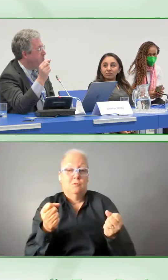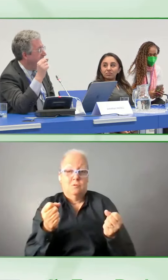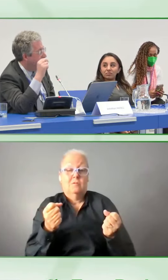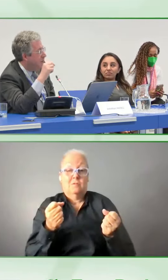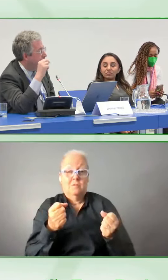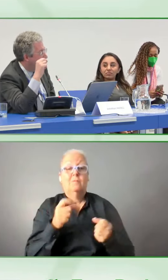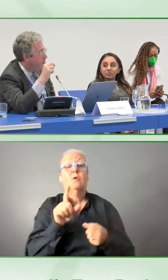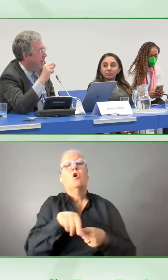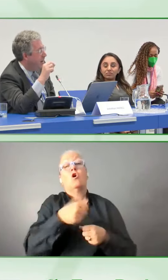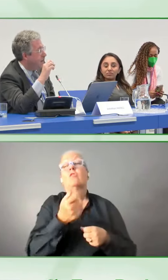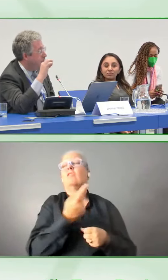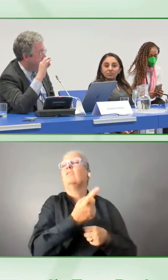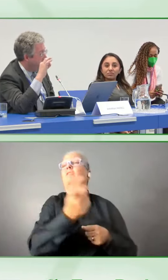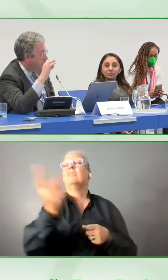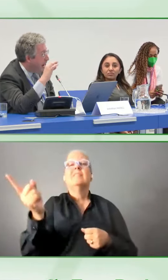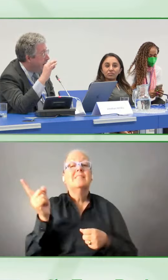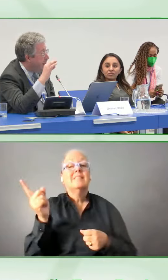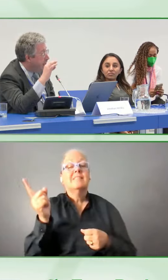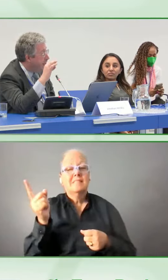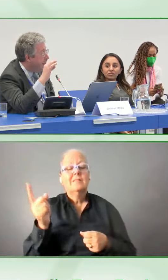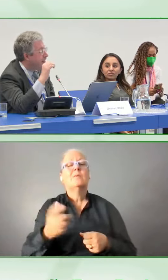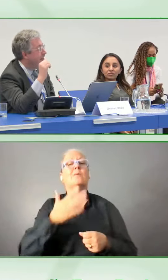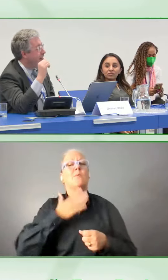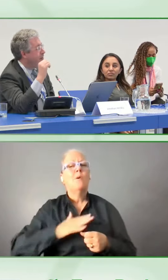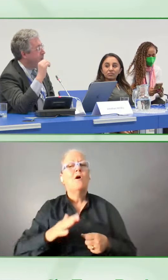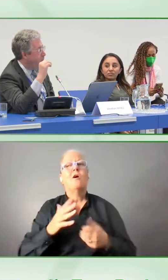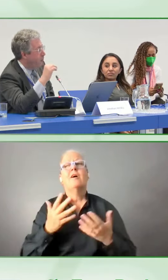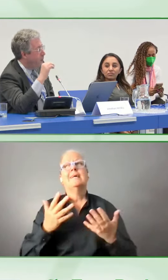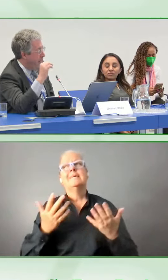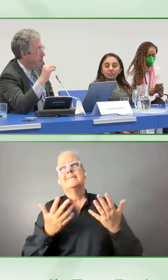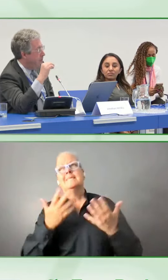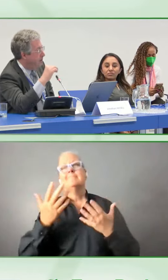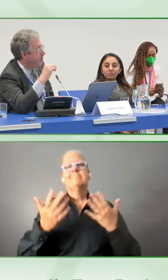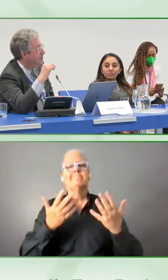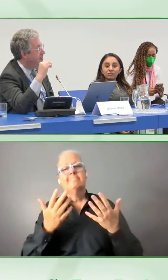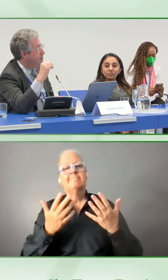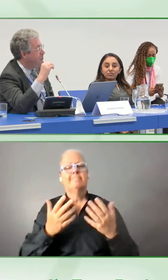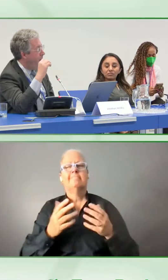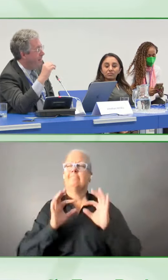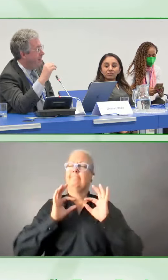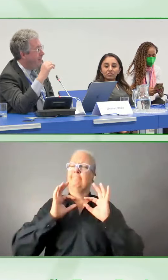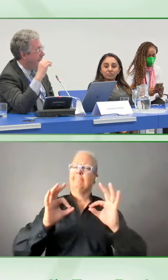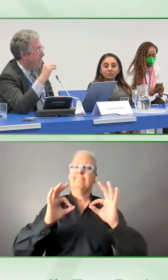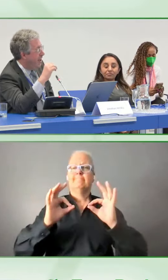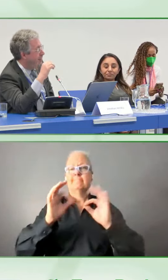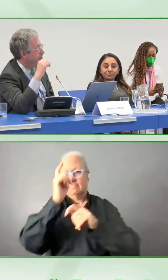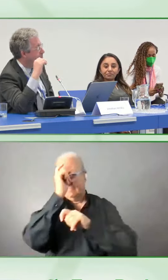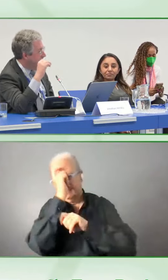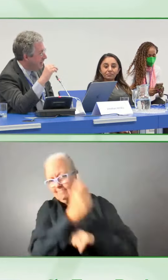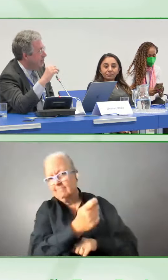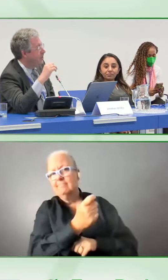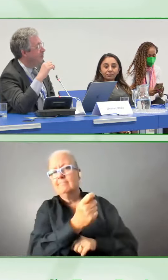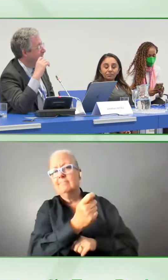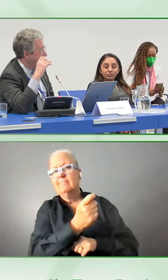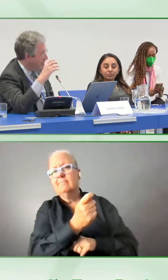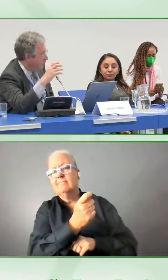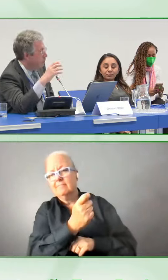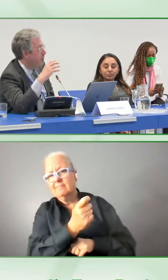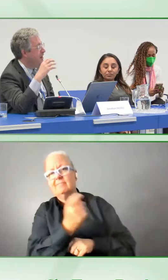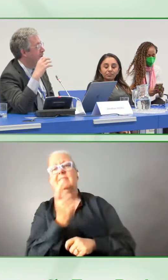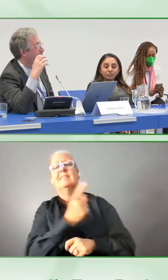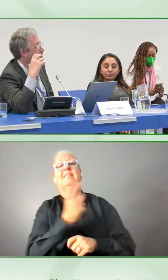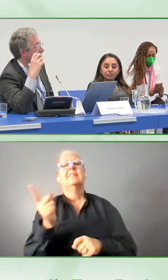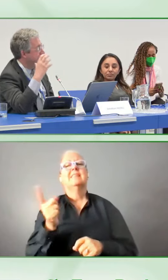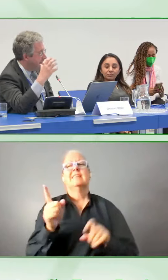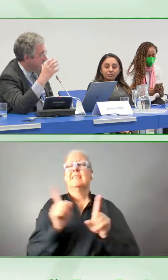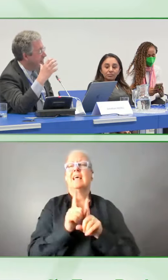room to have the right level of respect for that person when their speed of